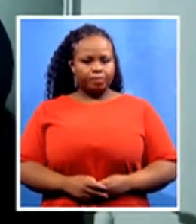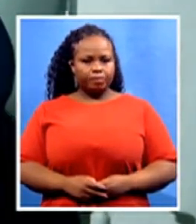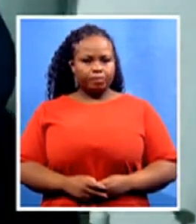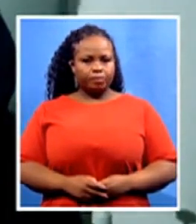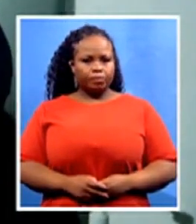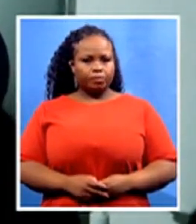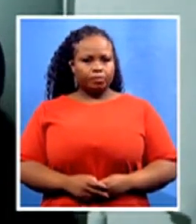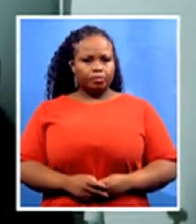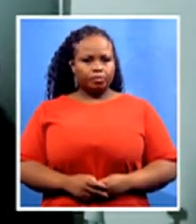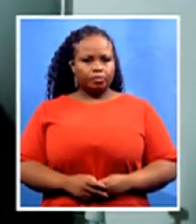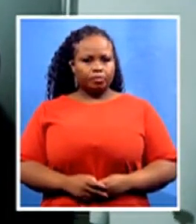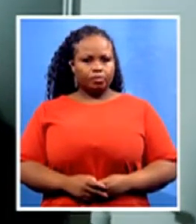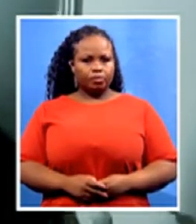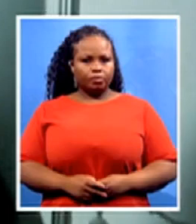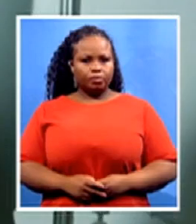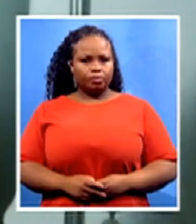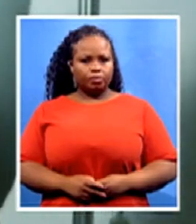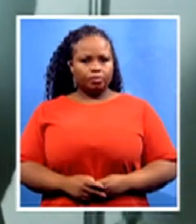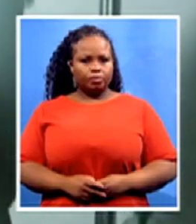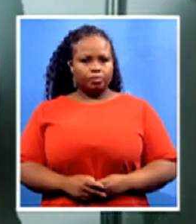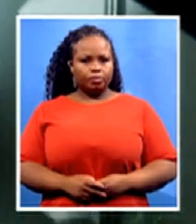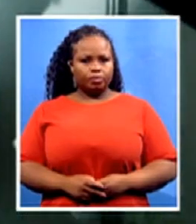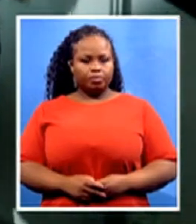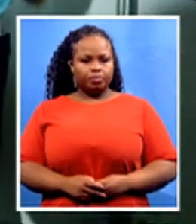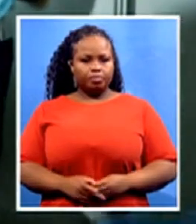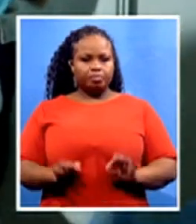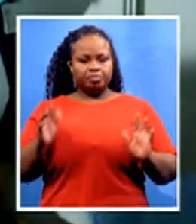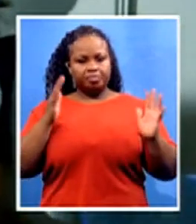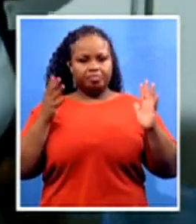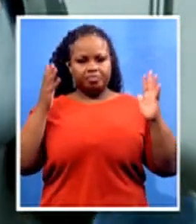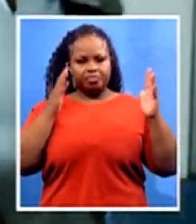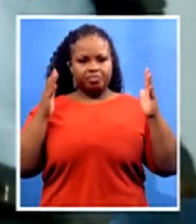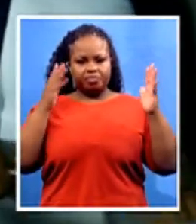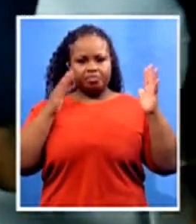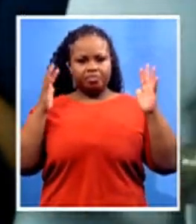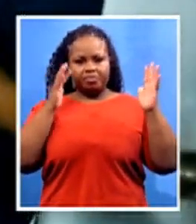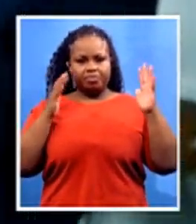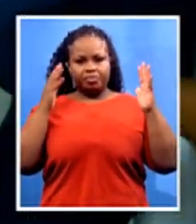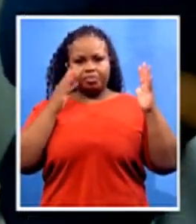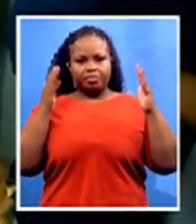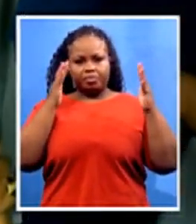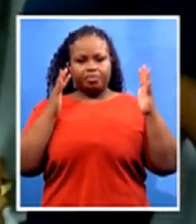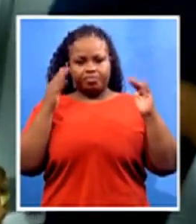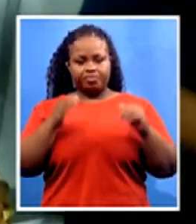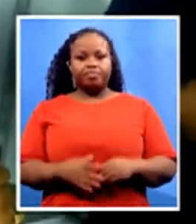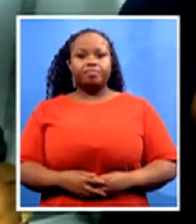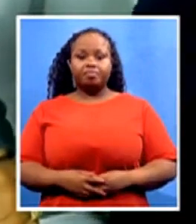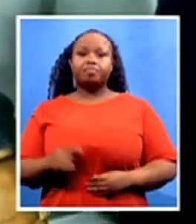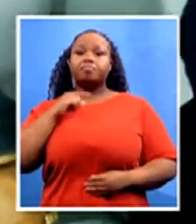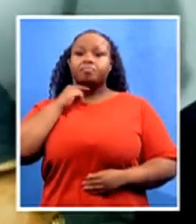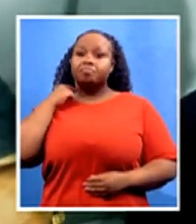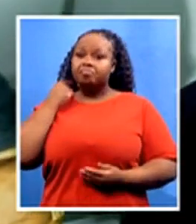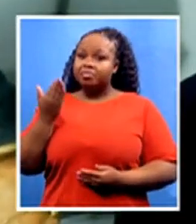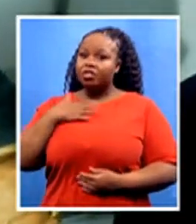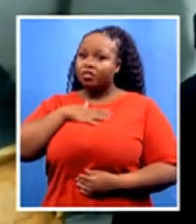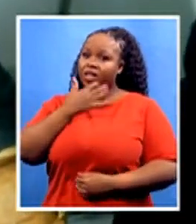Done? Can you please hold a beat? Yes, I will. Thank you. Thank you very much. Cardinal, I must ask, any pain at all? Nothing at all. Not worth talking